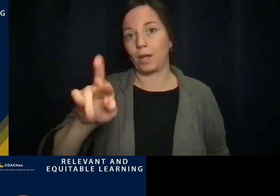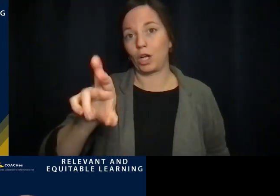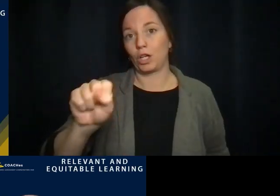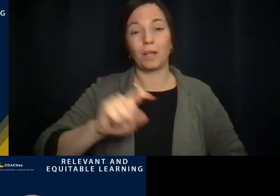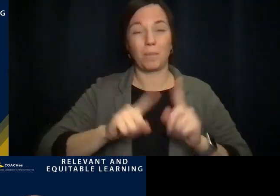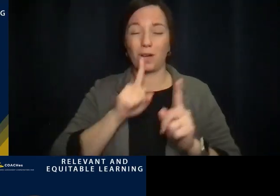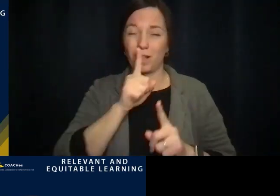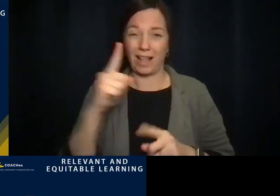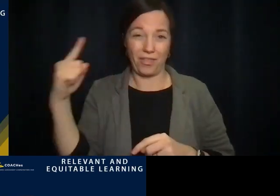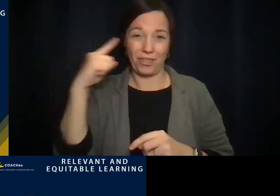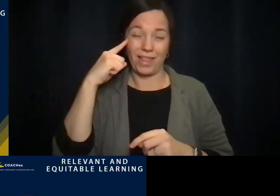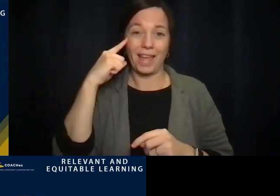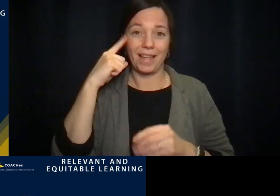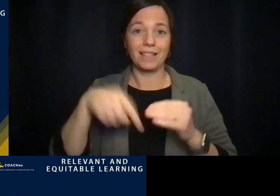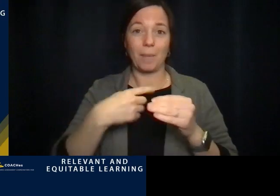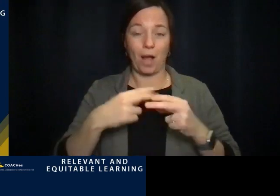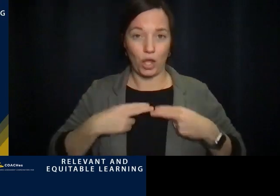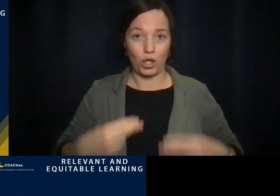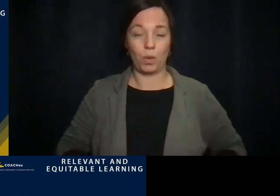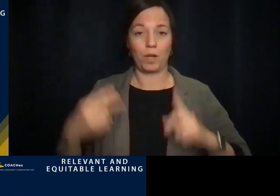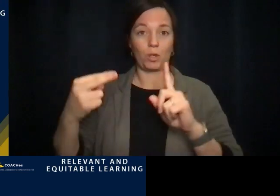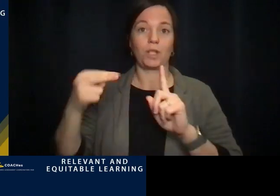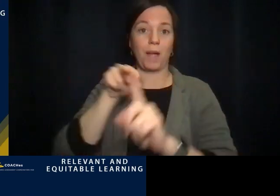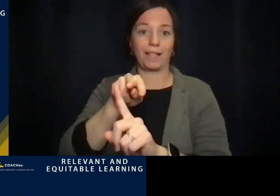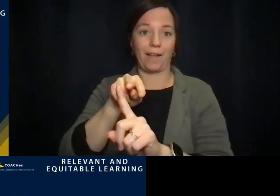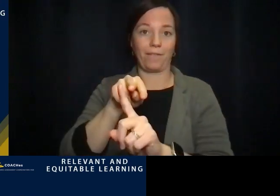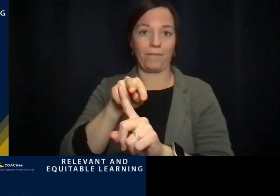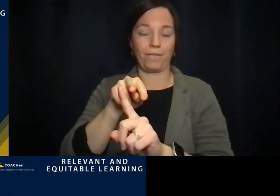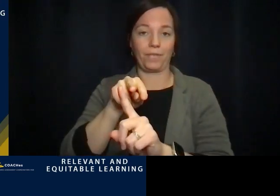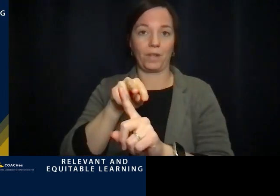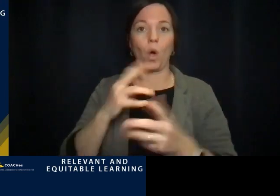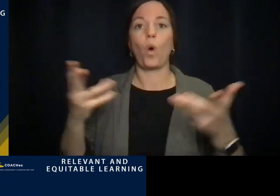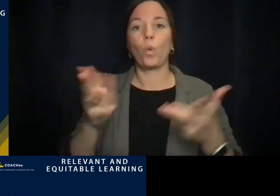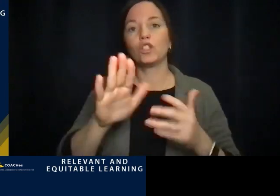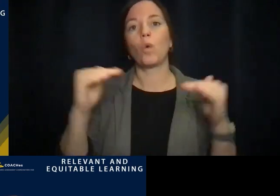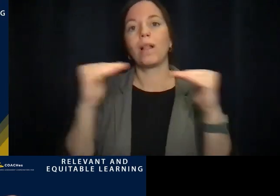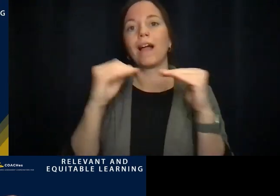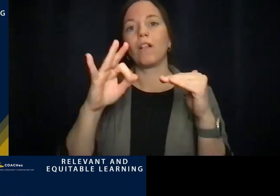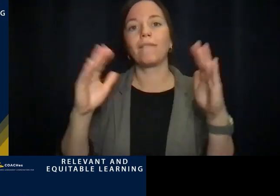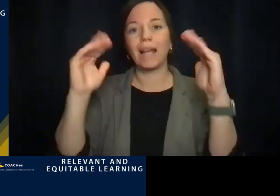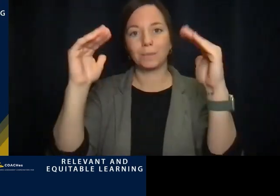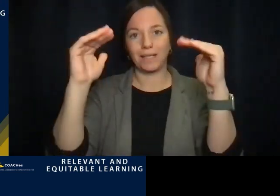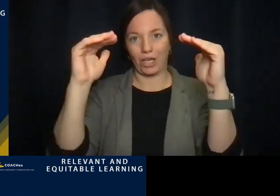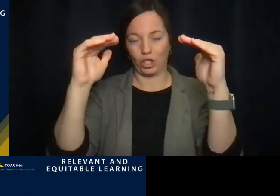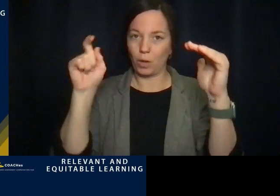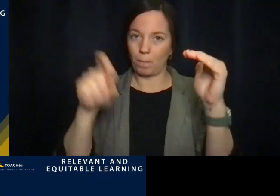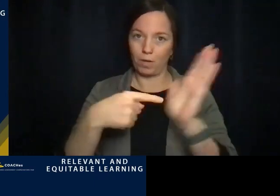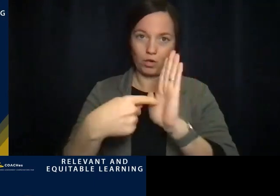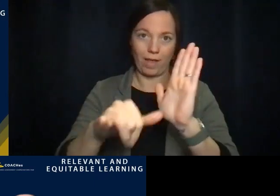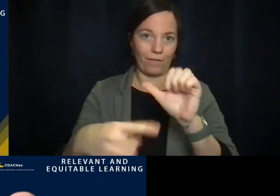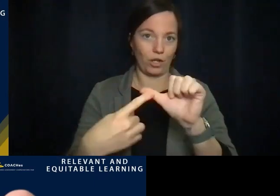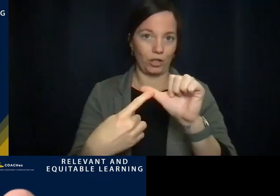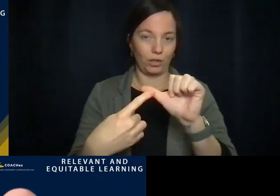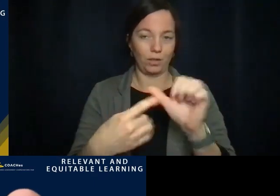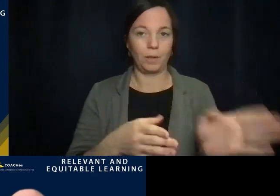it brings down to the human perspective, as you say, given what your level of expectation would be.